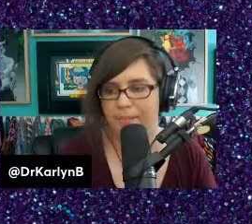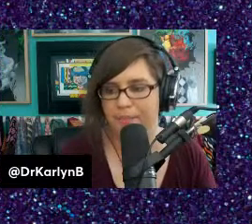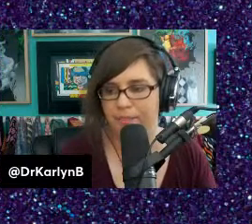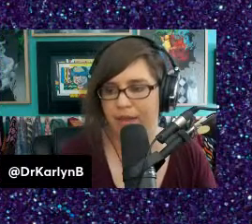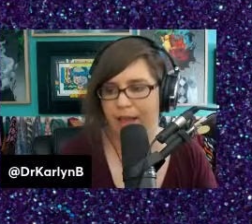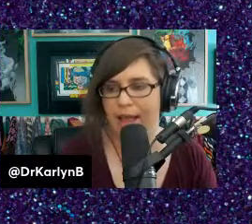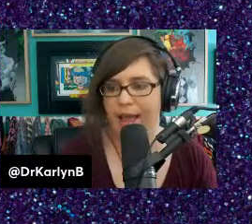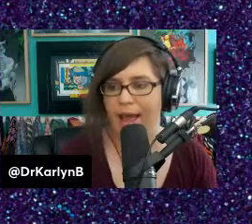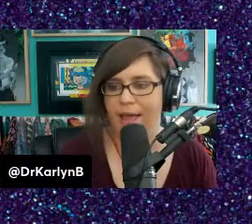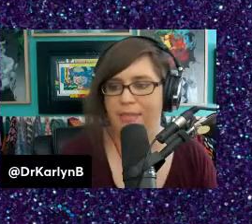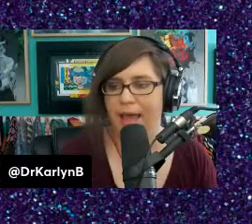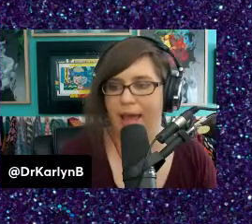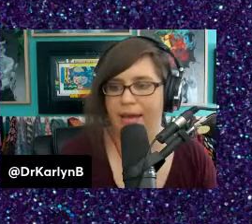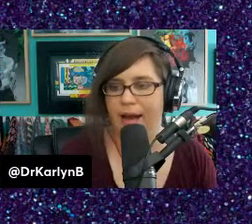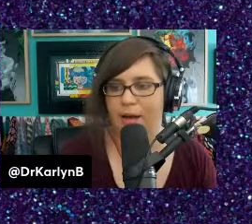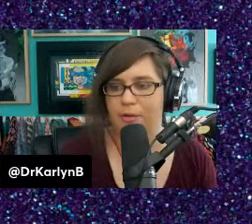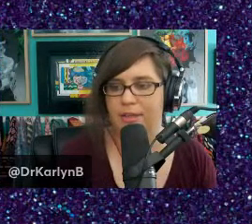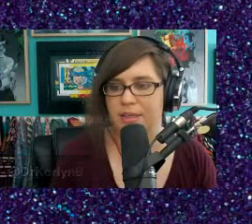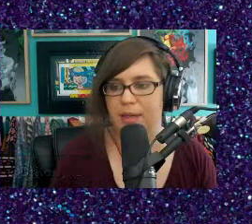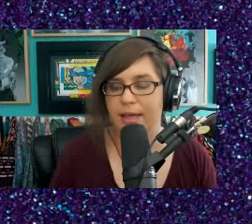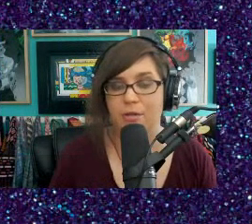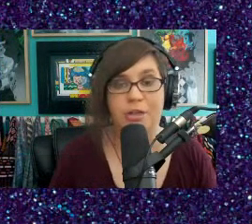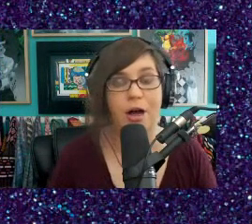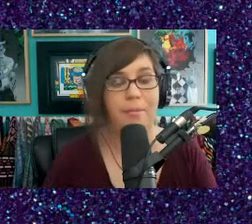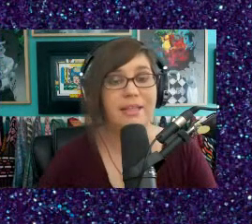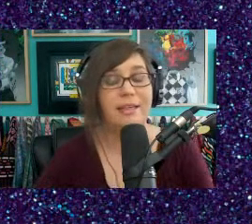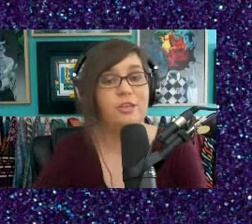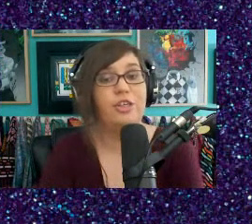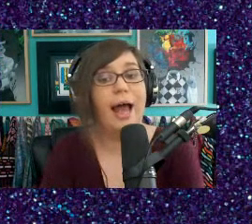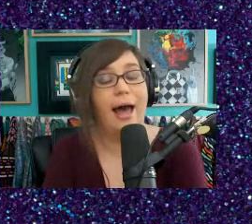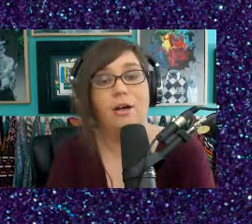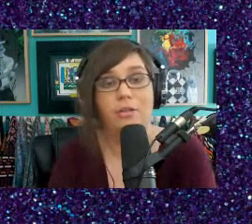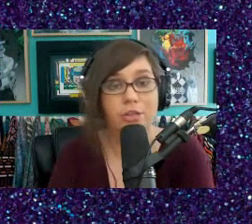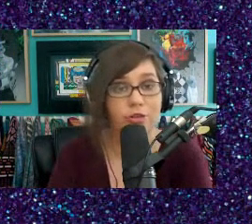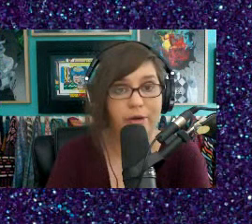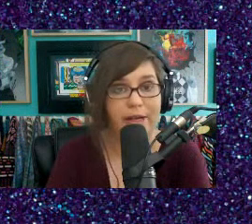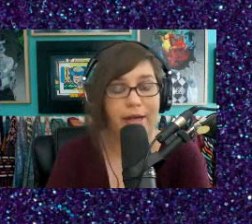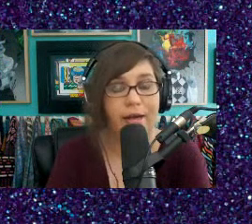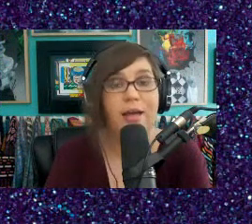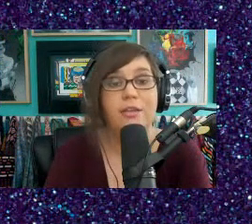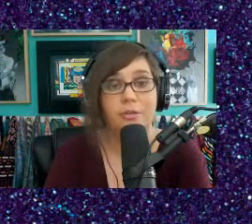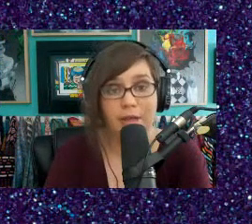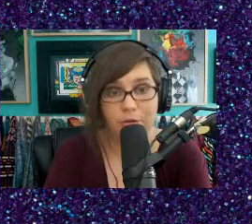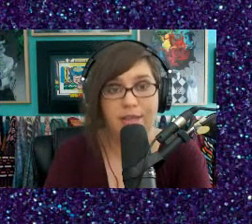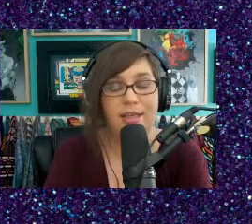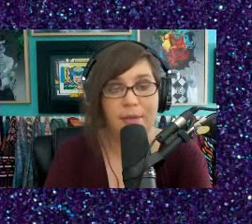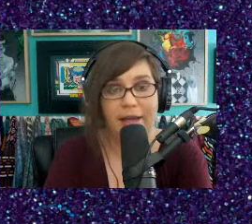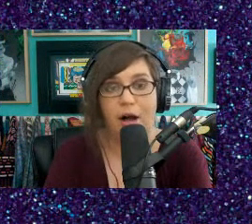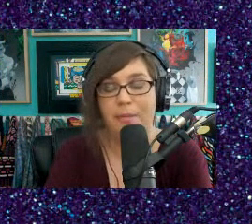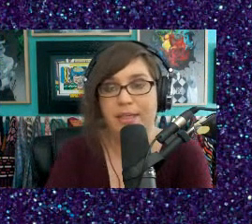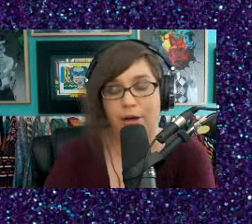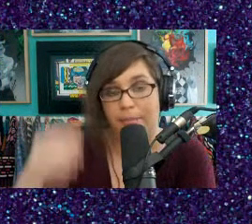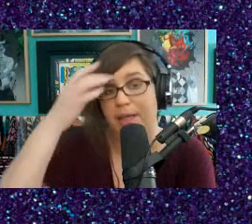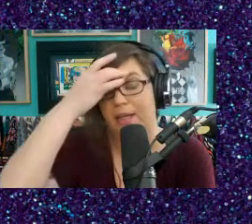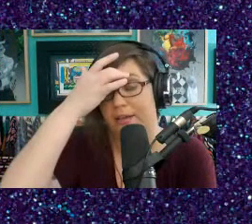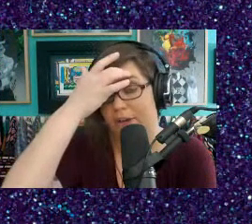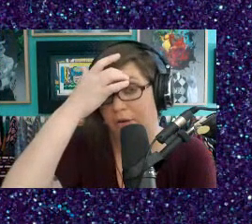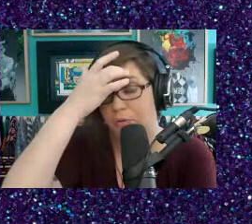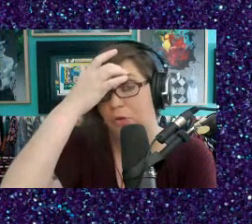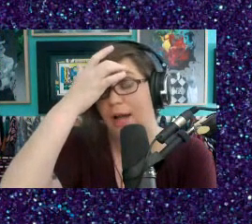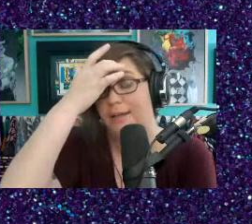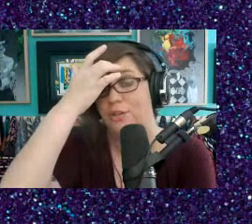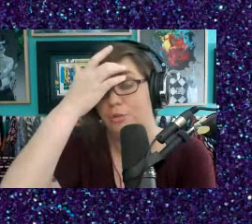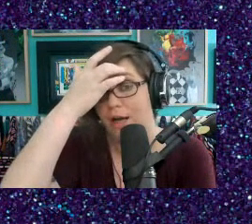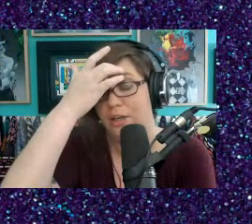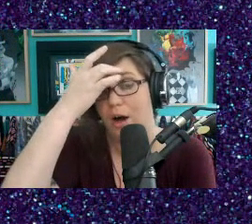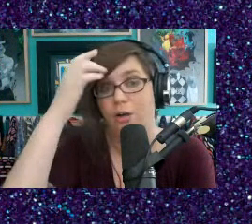chat and then I will display those comments in chat on the screen so that you can see my commentary. But as a general